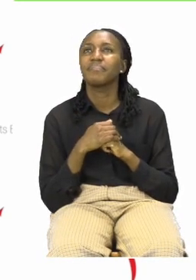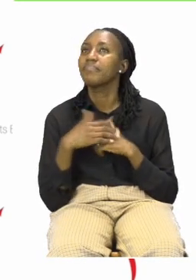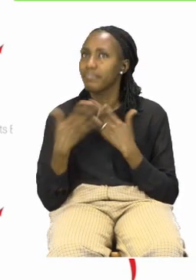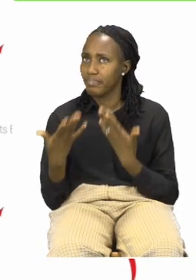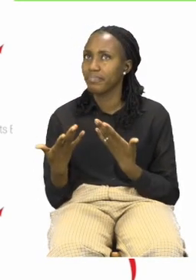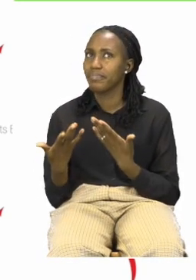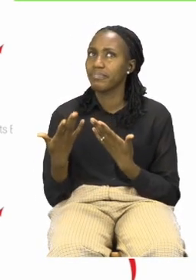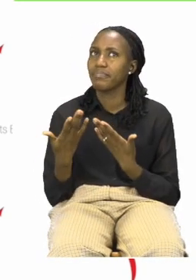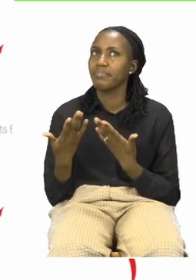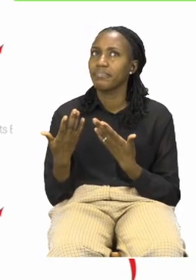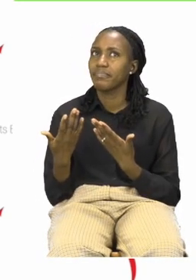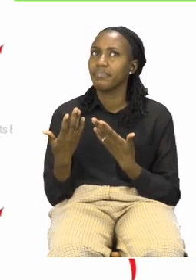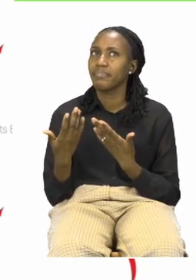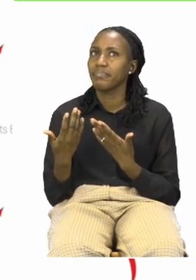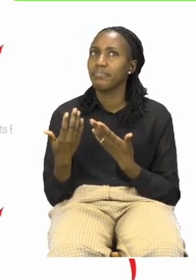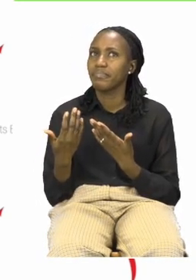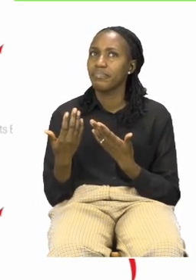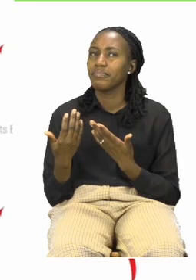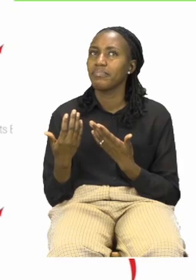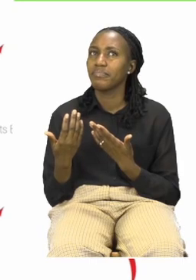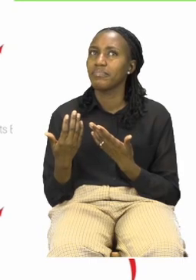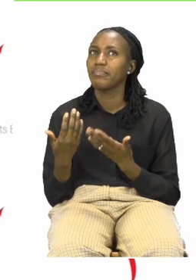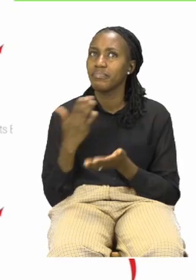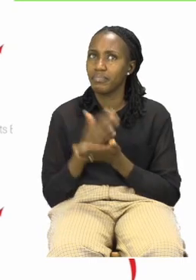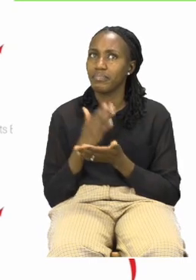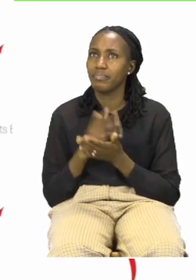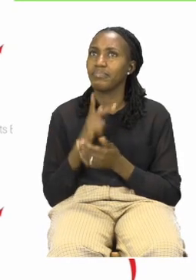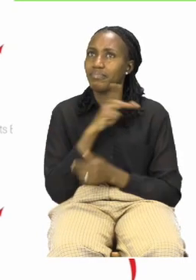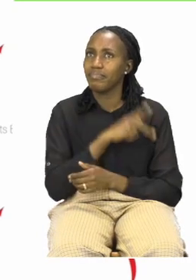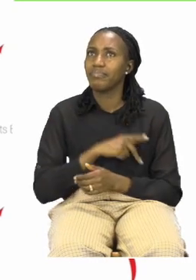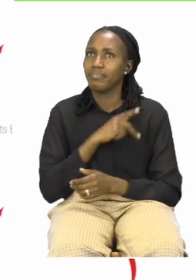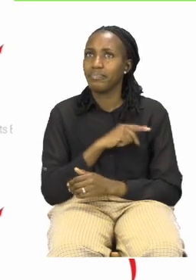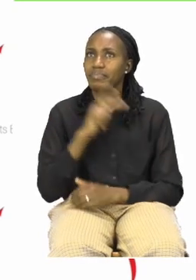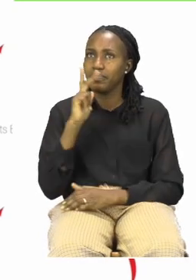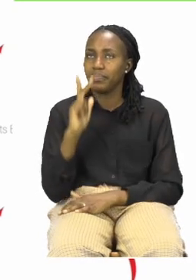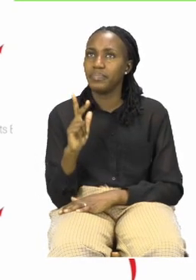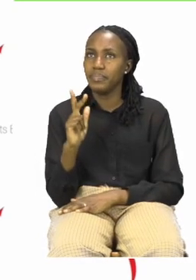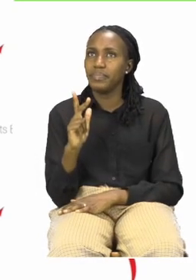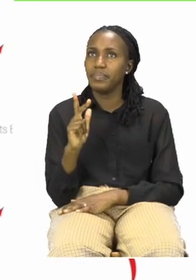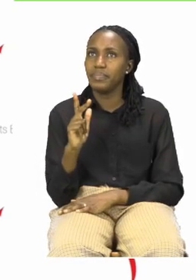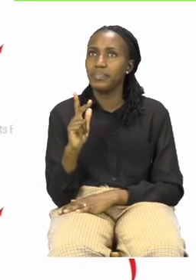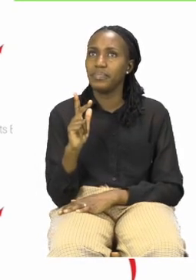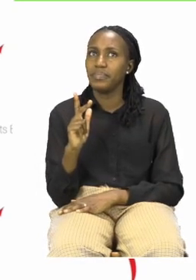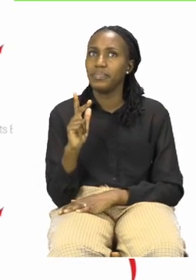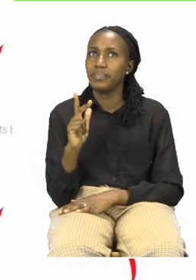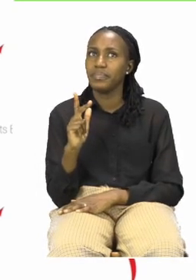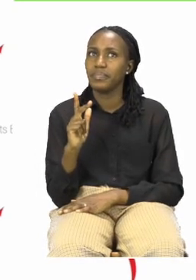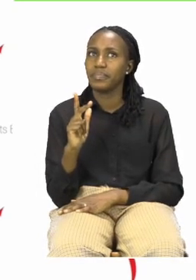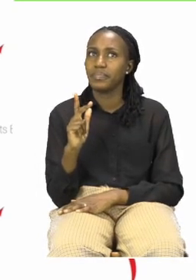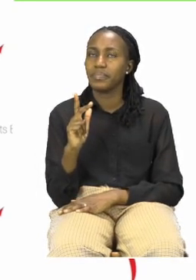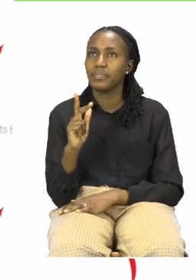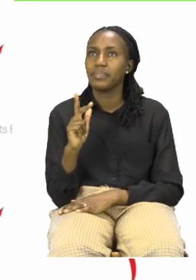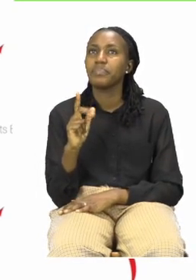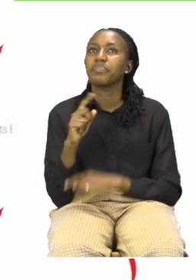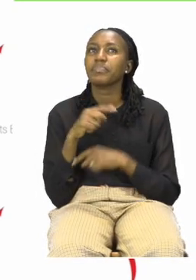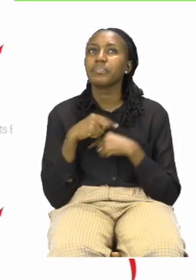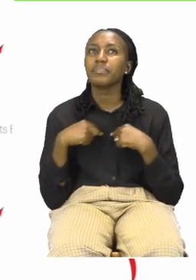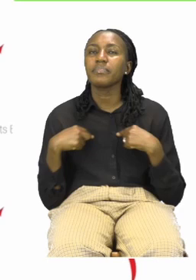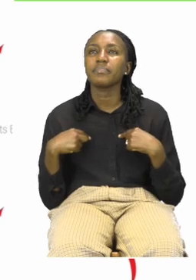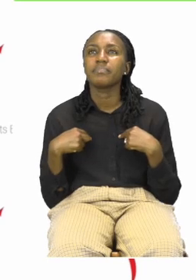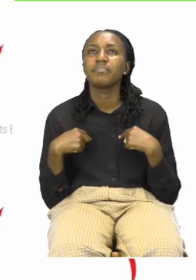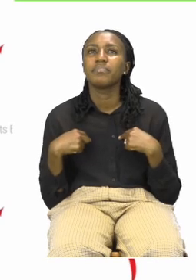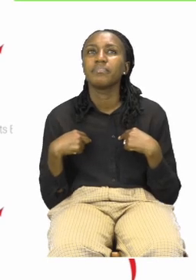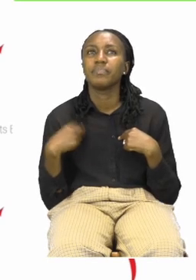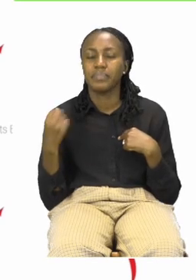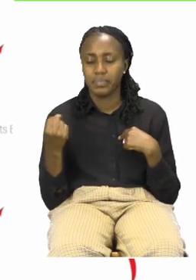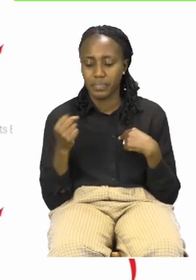say, that's for the professional. On the personal side, on the amateur side again, we had 3